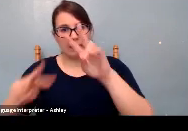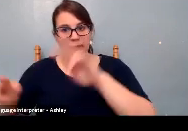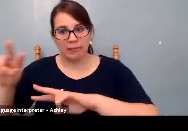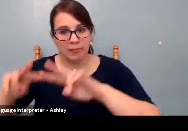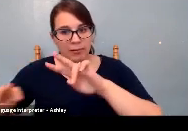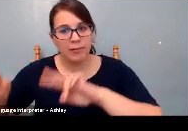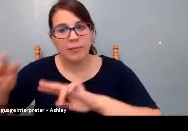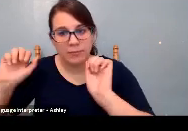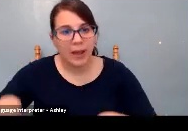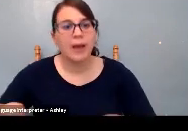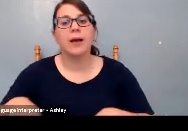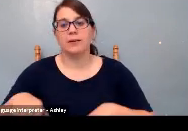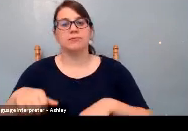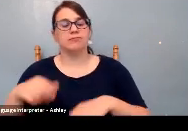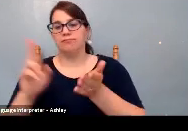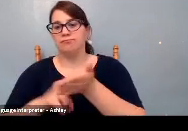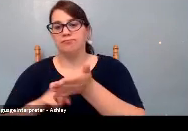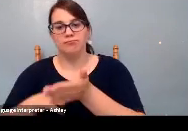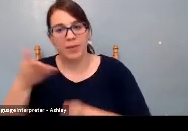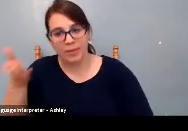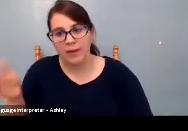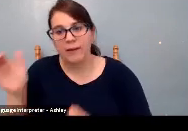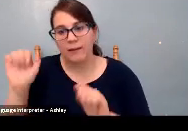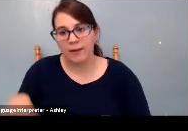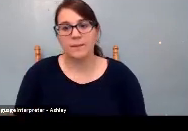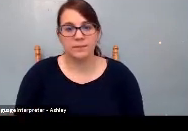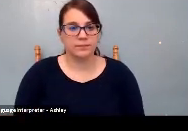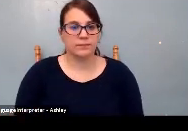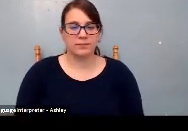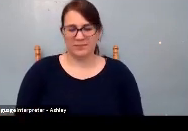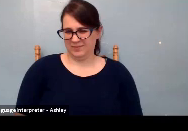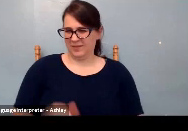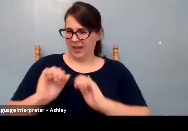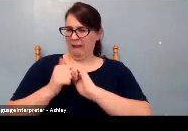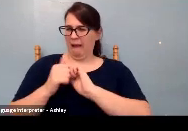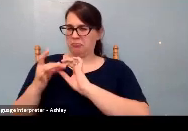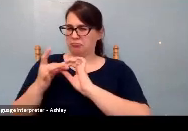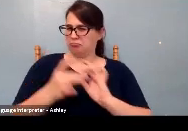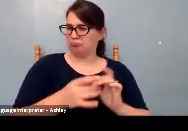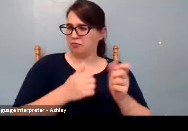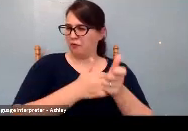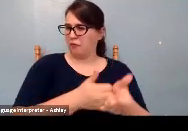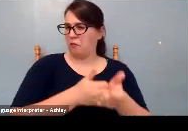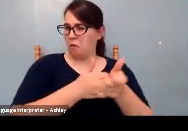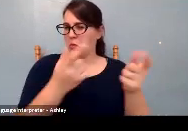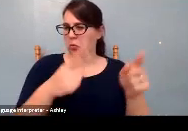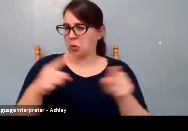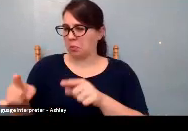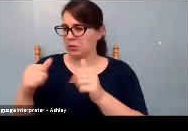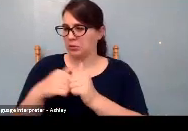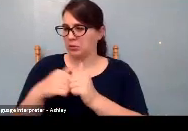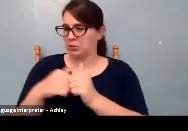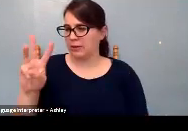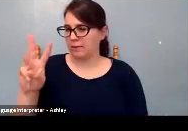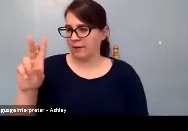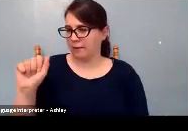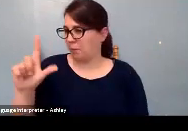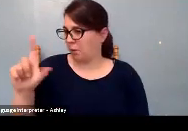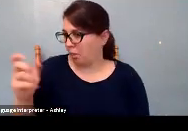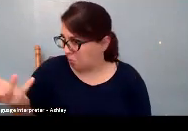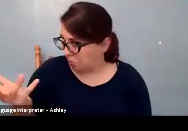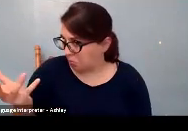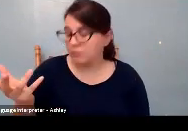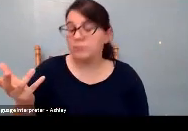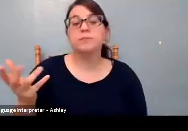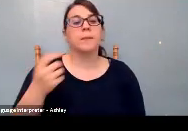So what are some ways that you can stay connected to WVABLE? And, you know, we rely on, there's